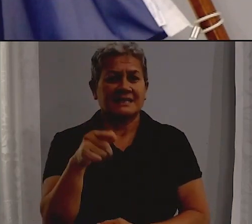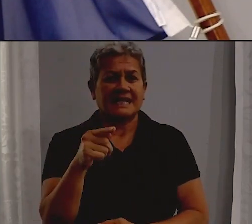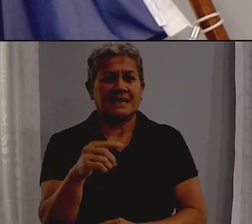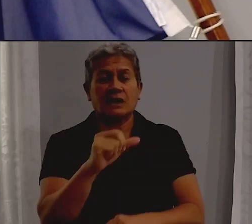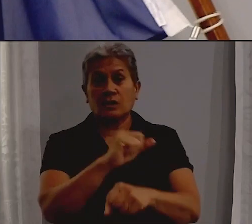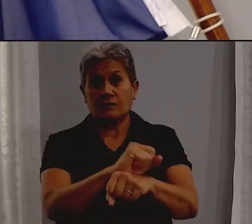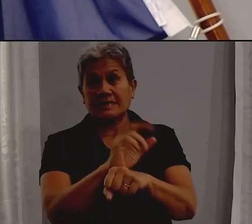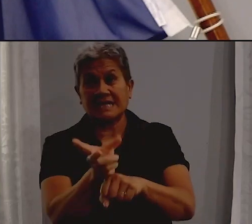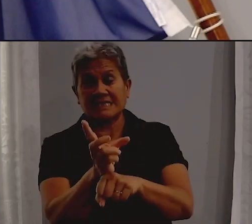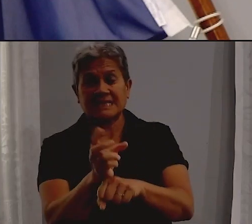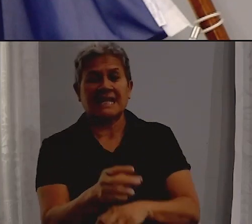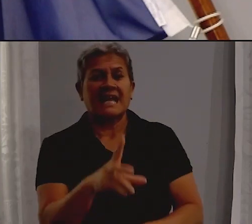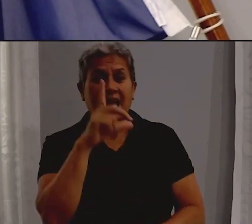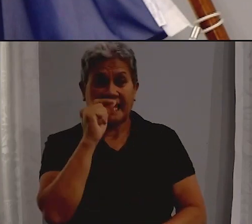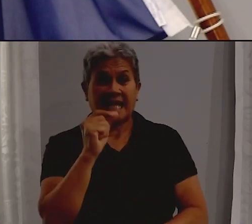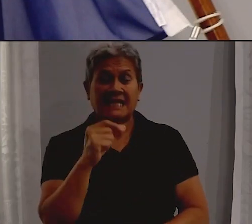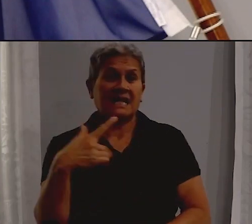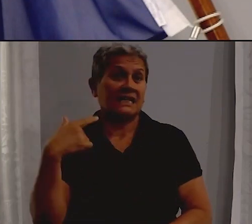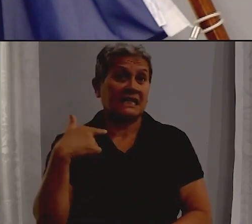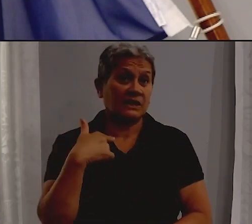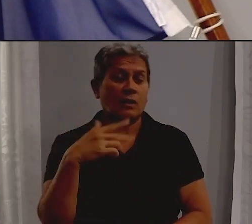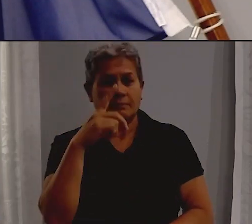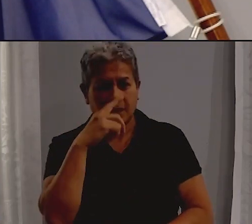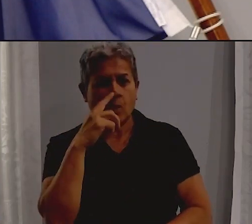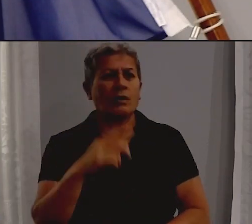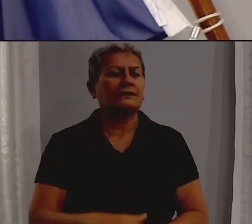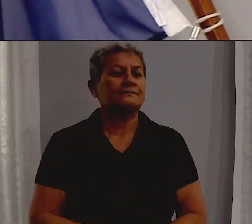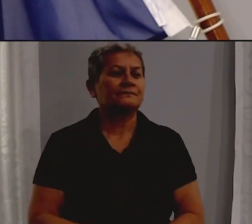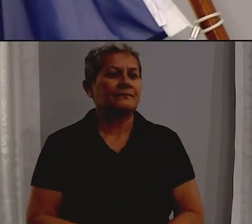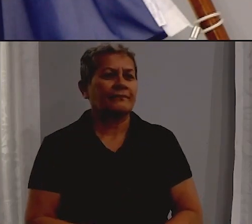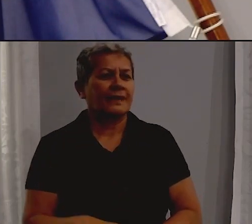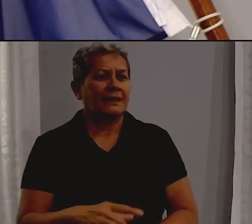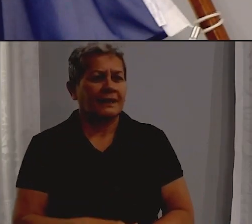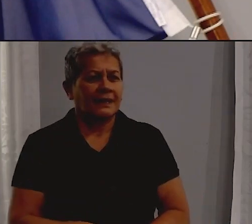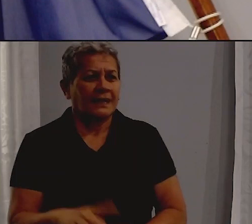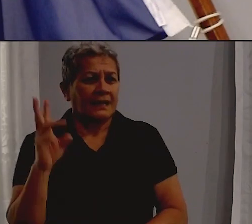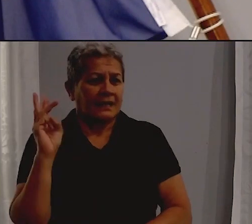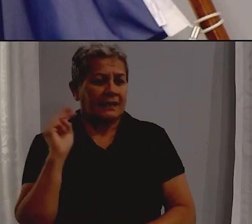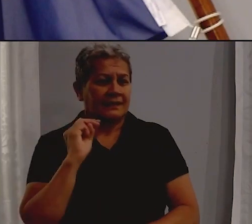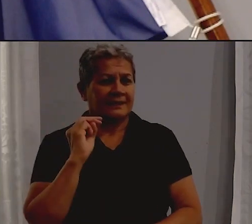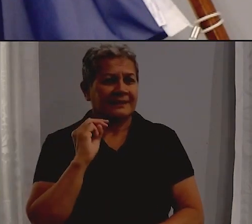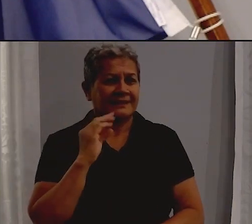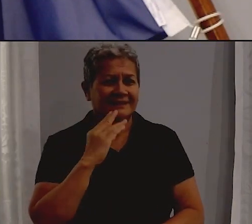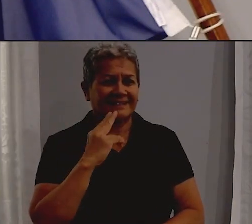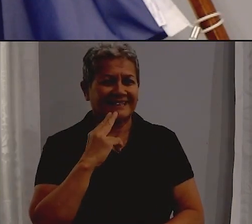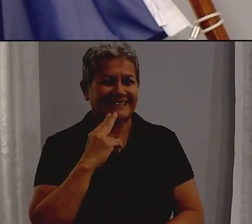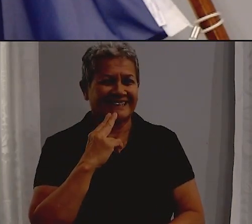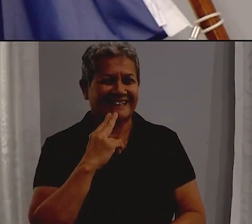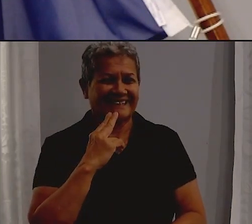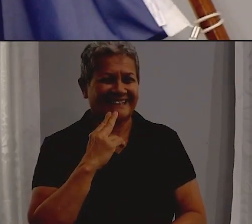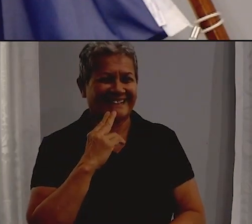death? The figures around the world show clearly that COVID-19 is overwhelmingly an illness of